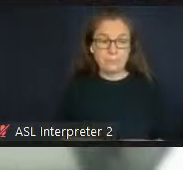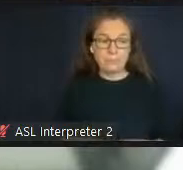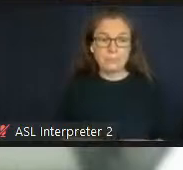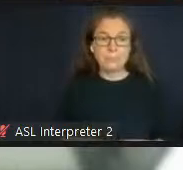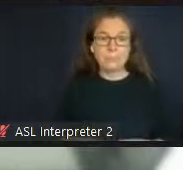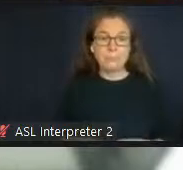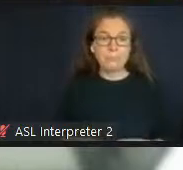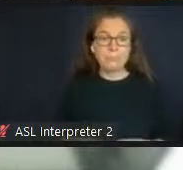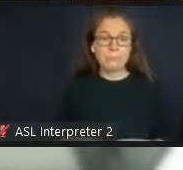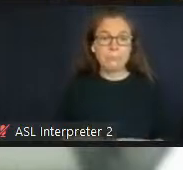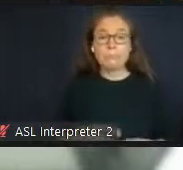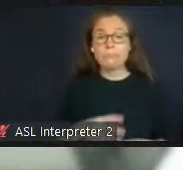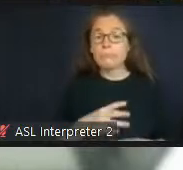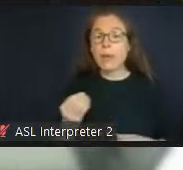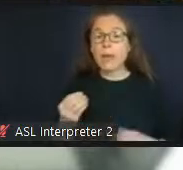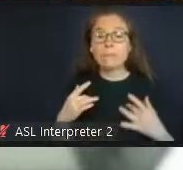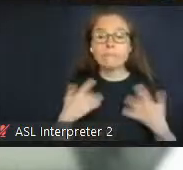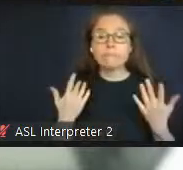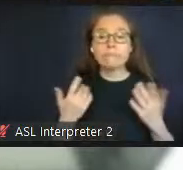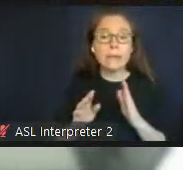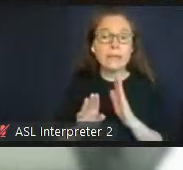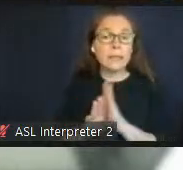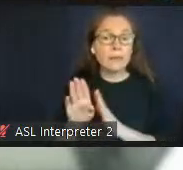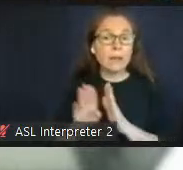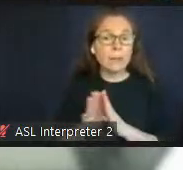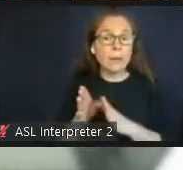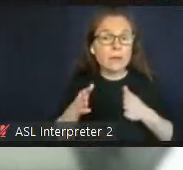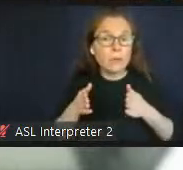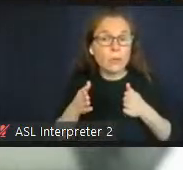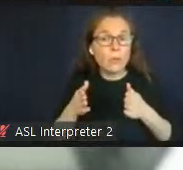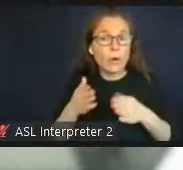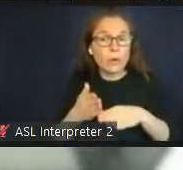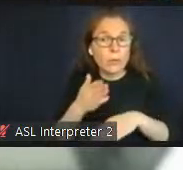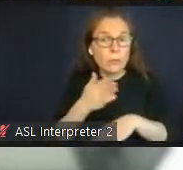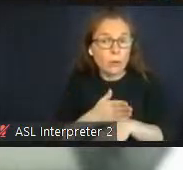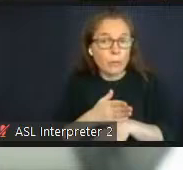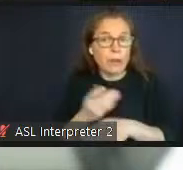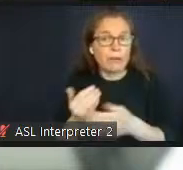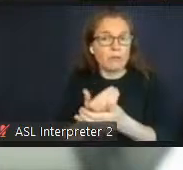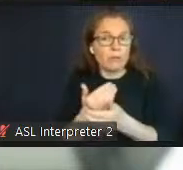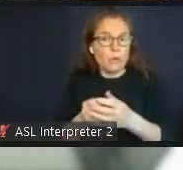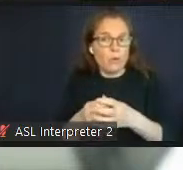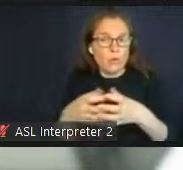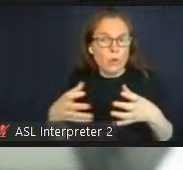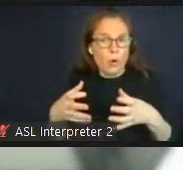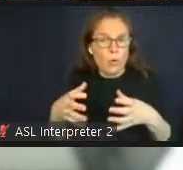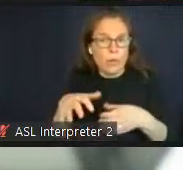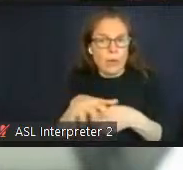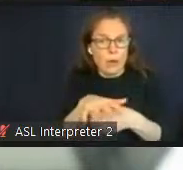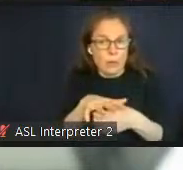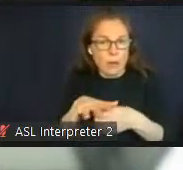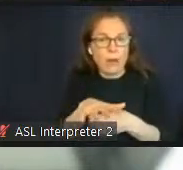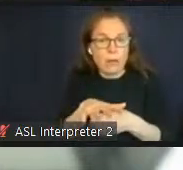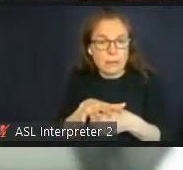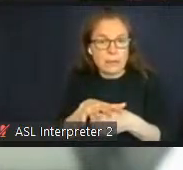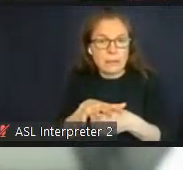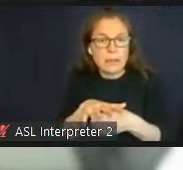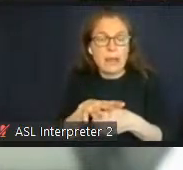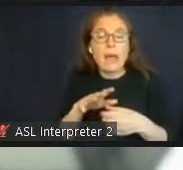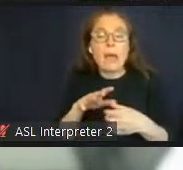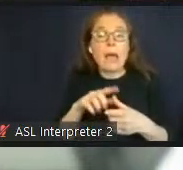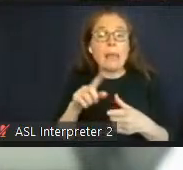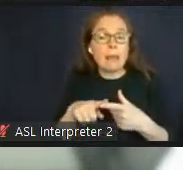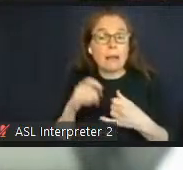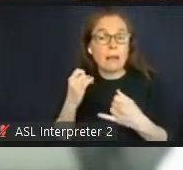of development and road improvements in this new growth area. And then we'll conclude with